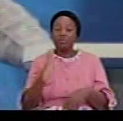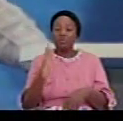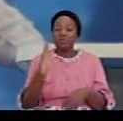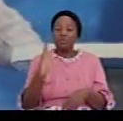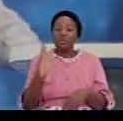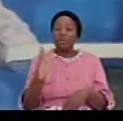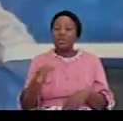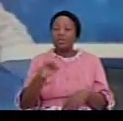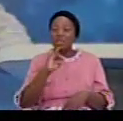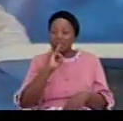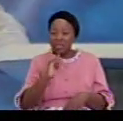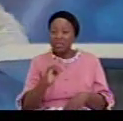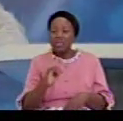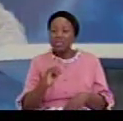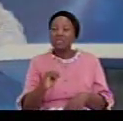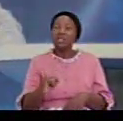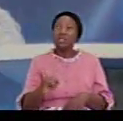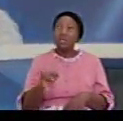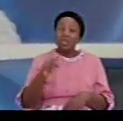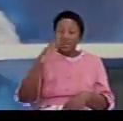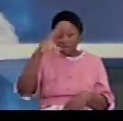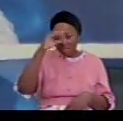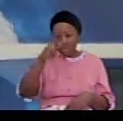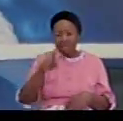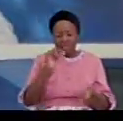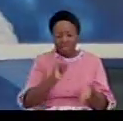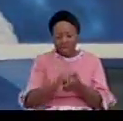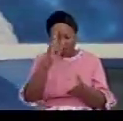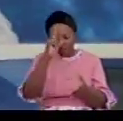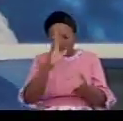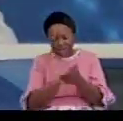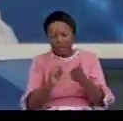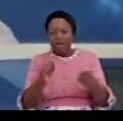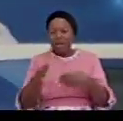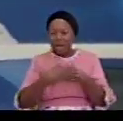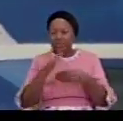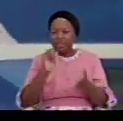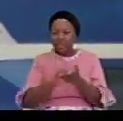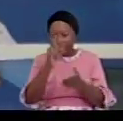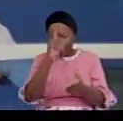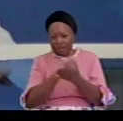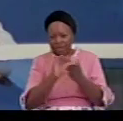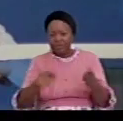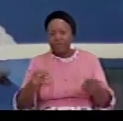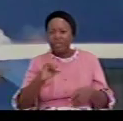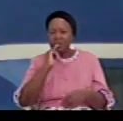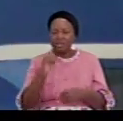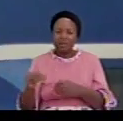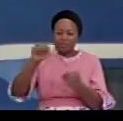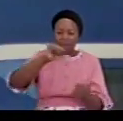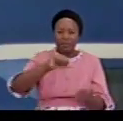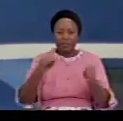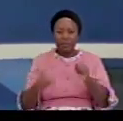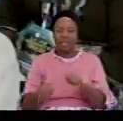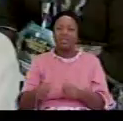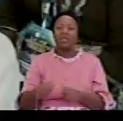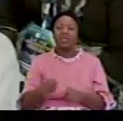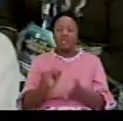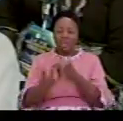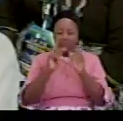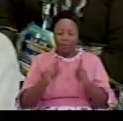God, he that believeth, after that believing, is baptized, he shall be saved.